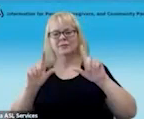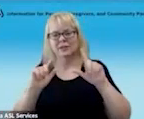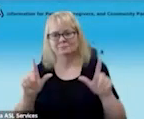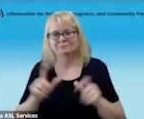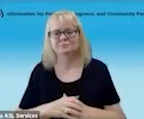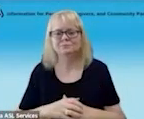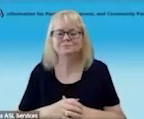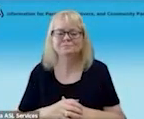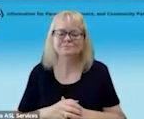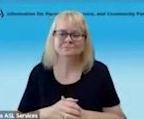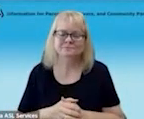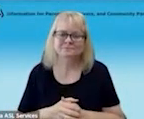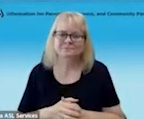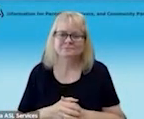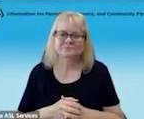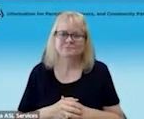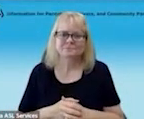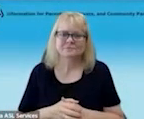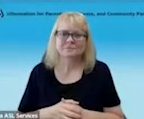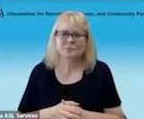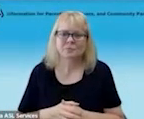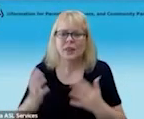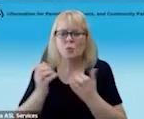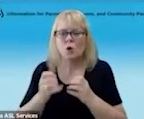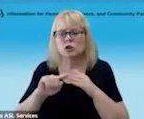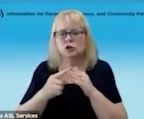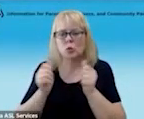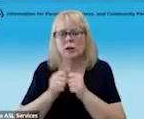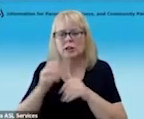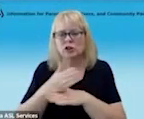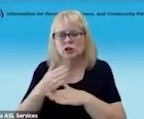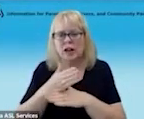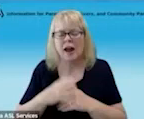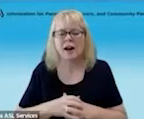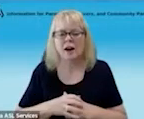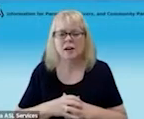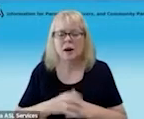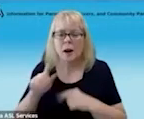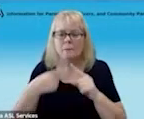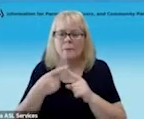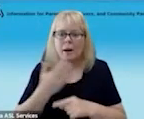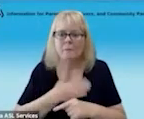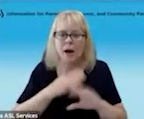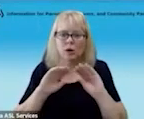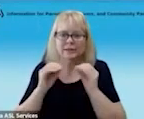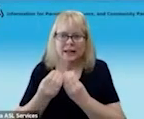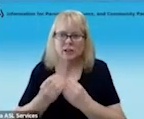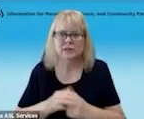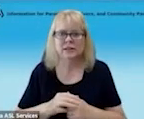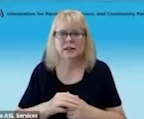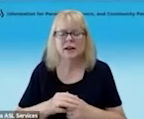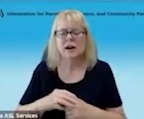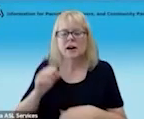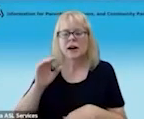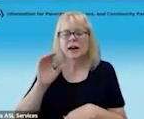Center. My pronoun is he, him, his. Thank you so much for allowing me to be in this community space with you all.